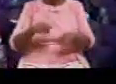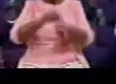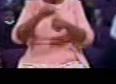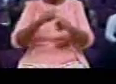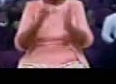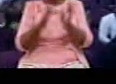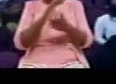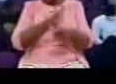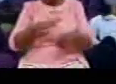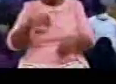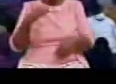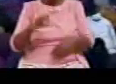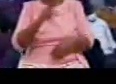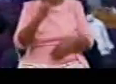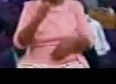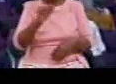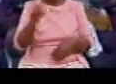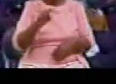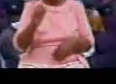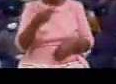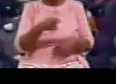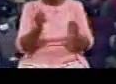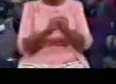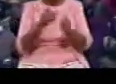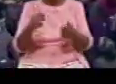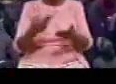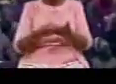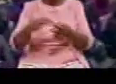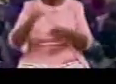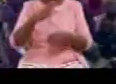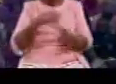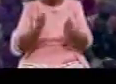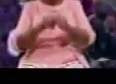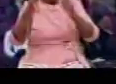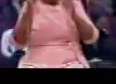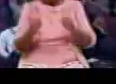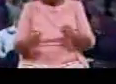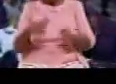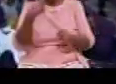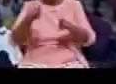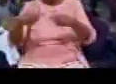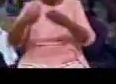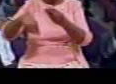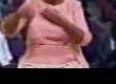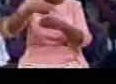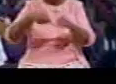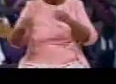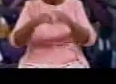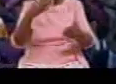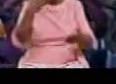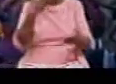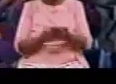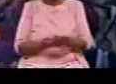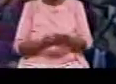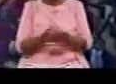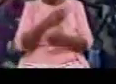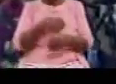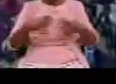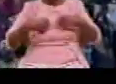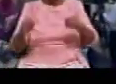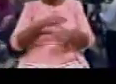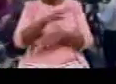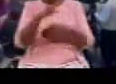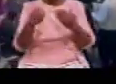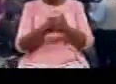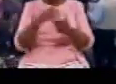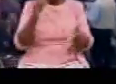who went about, is coming to where you are, doing good and healing all that